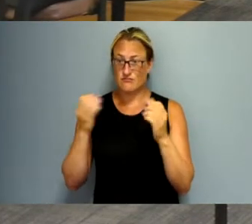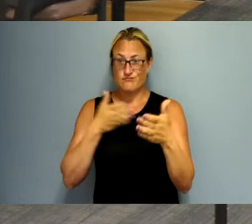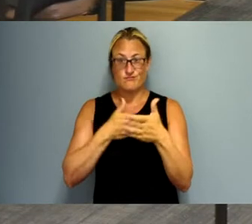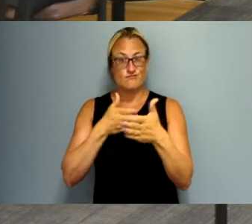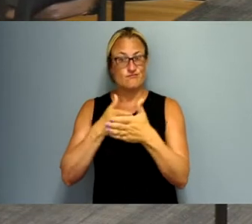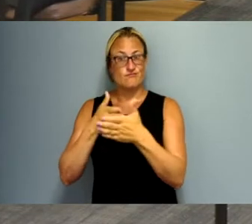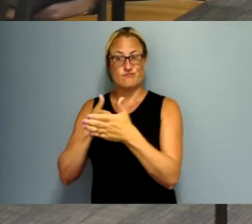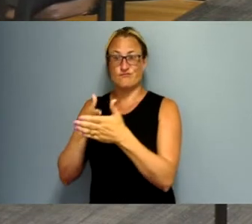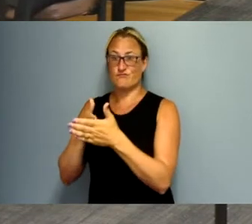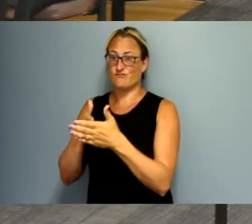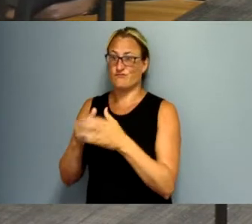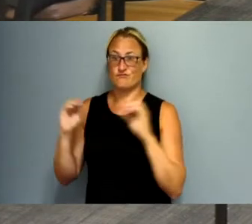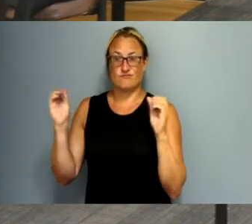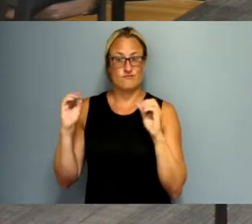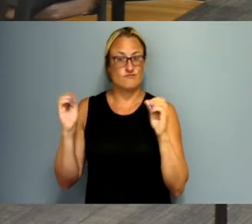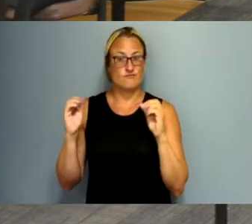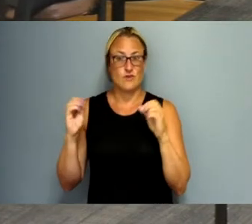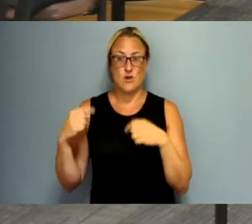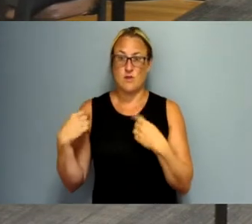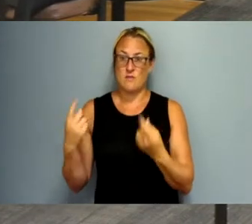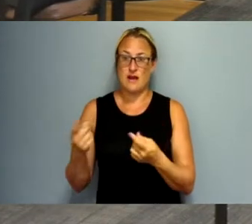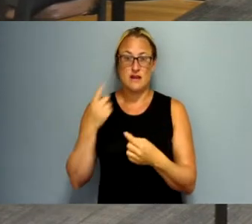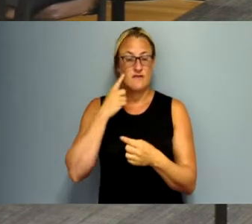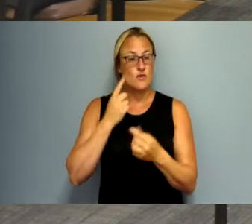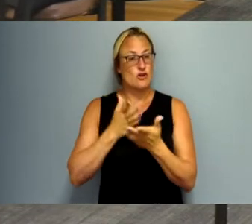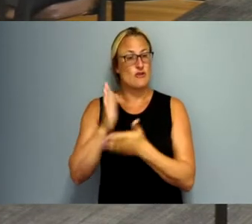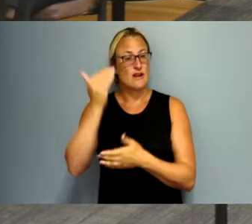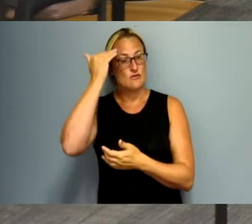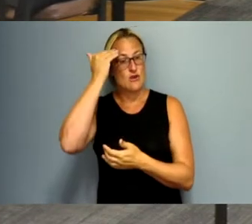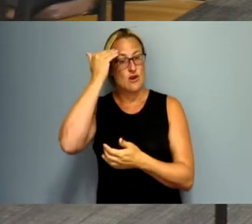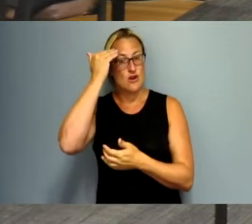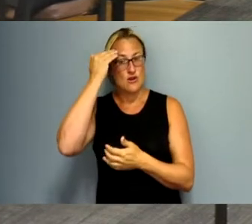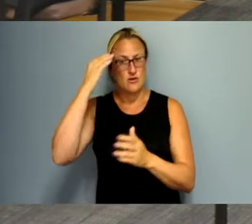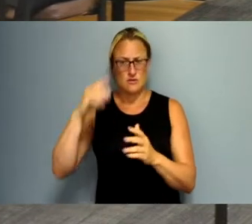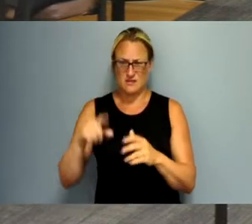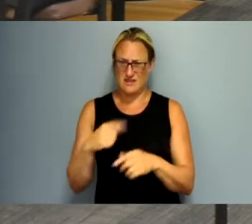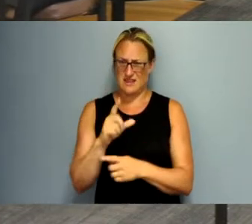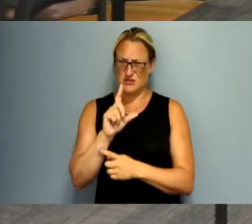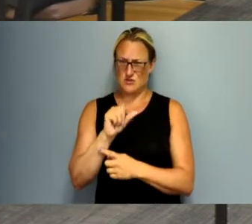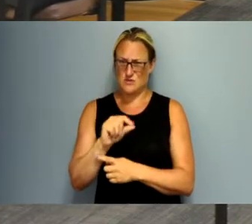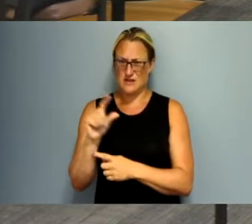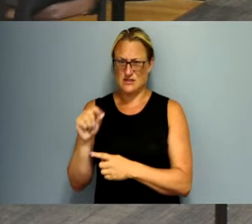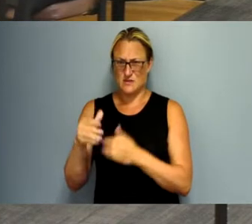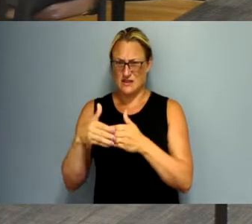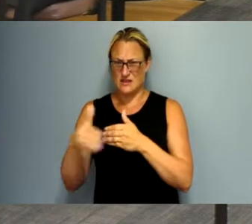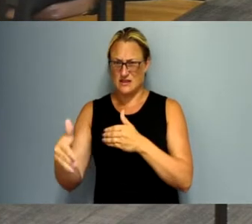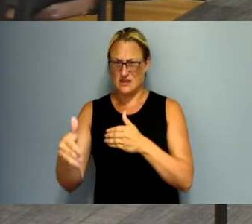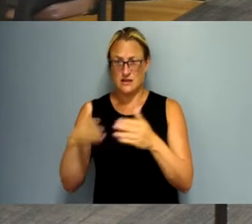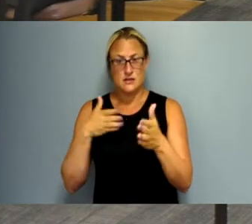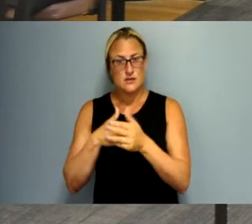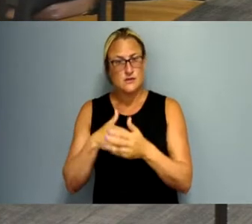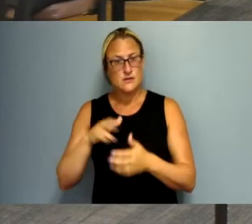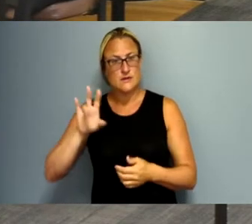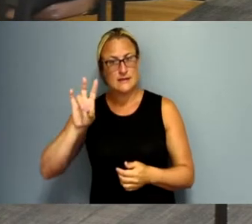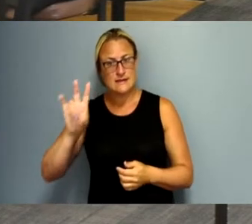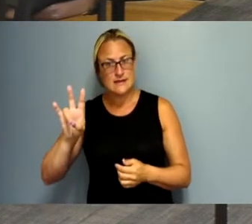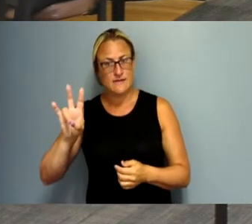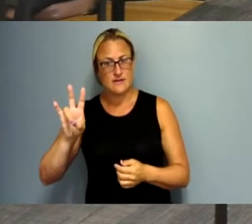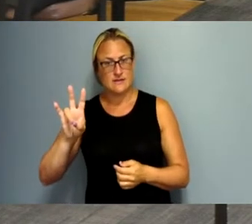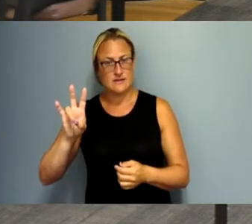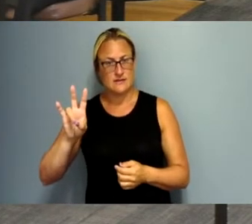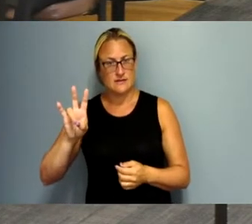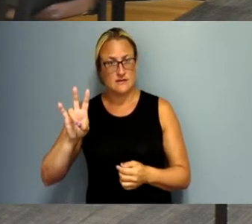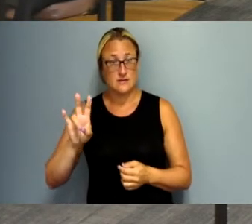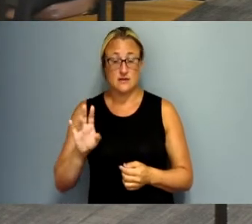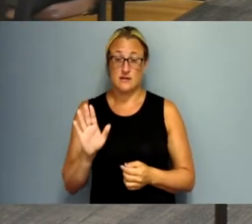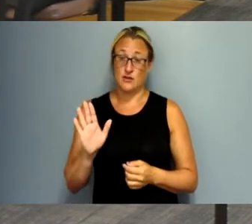right to know. Since 2020, you've sued 7. Your appeals record,